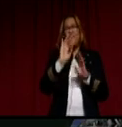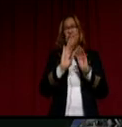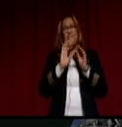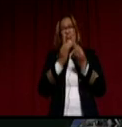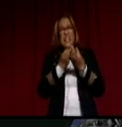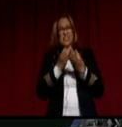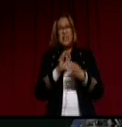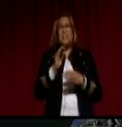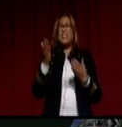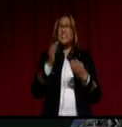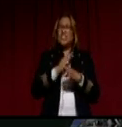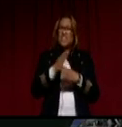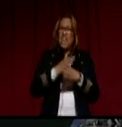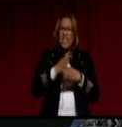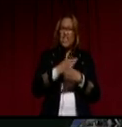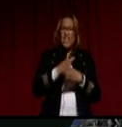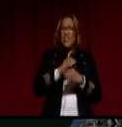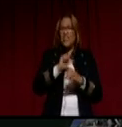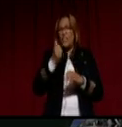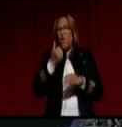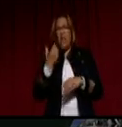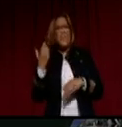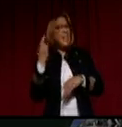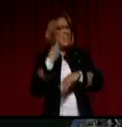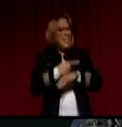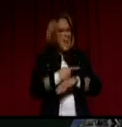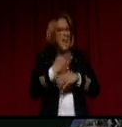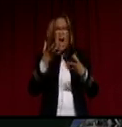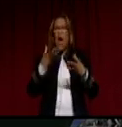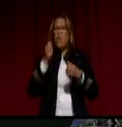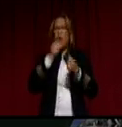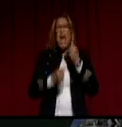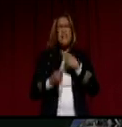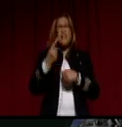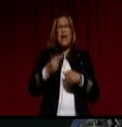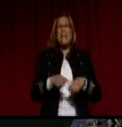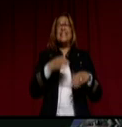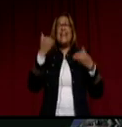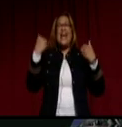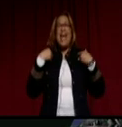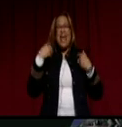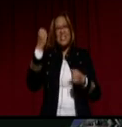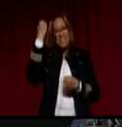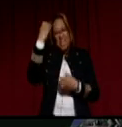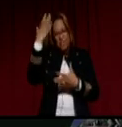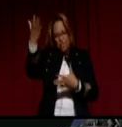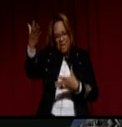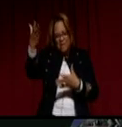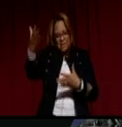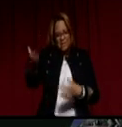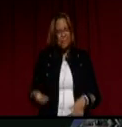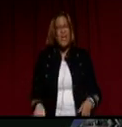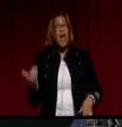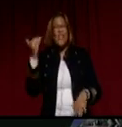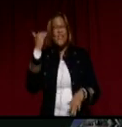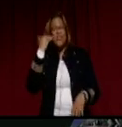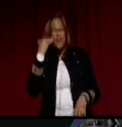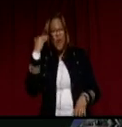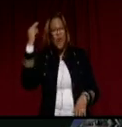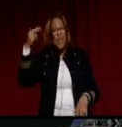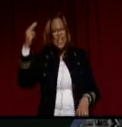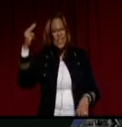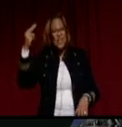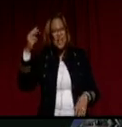no other night, because I want everybody to get this information. If we know history, then we